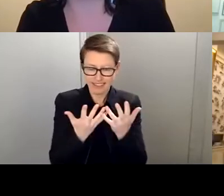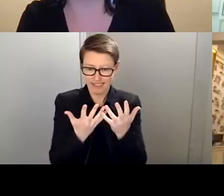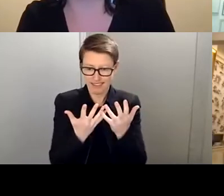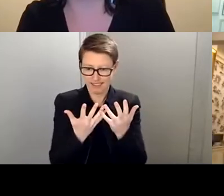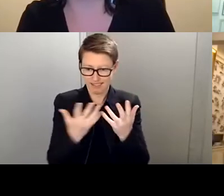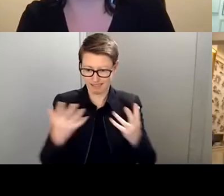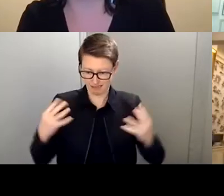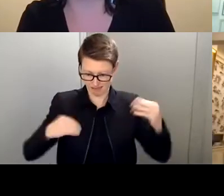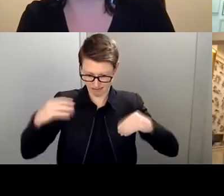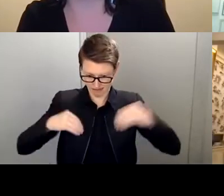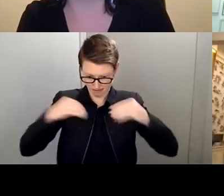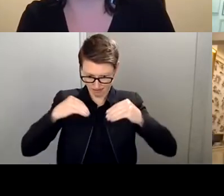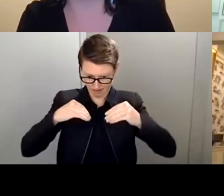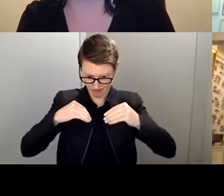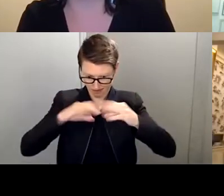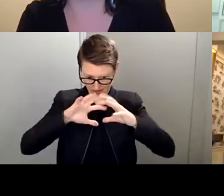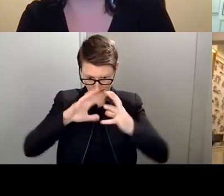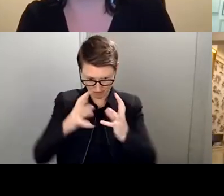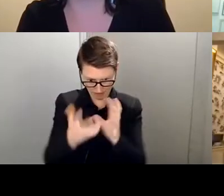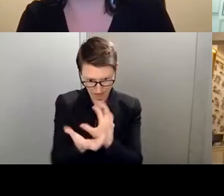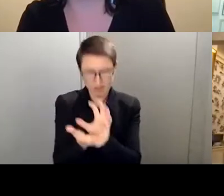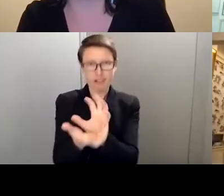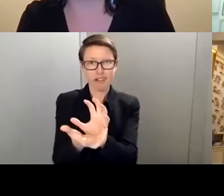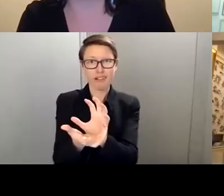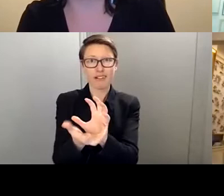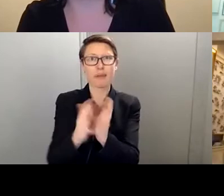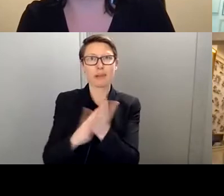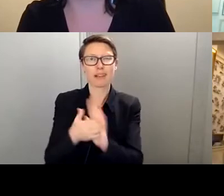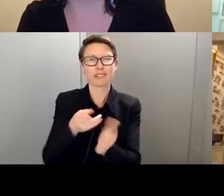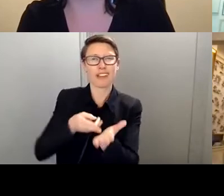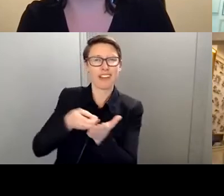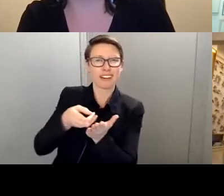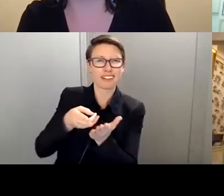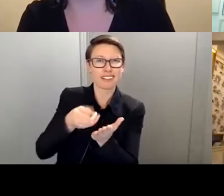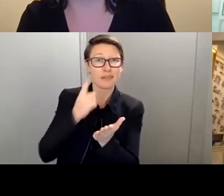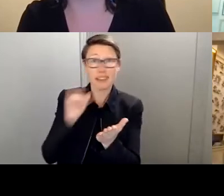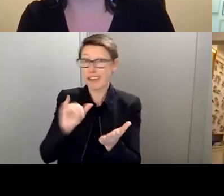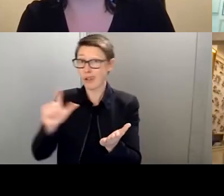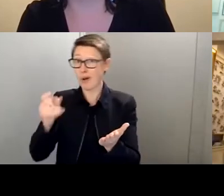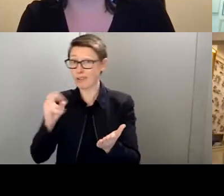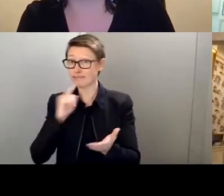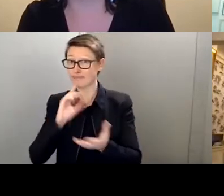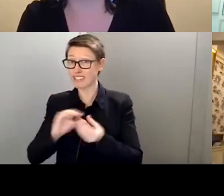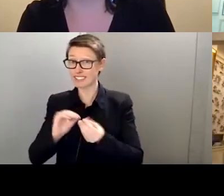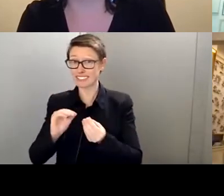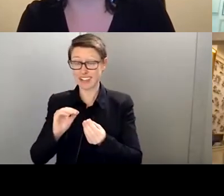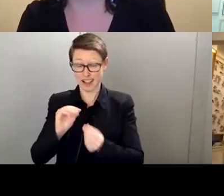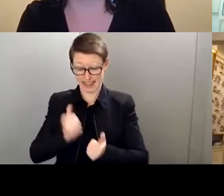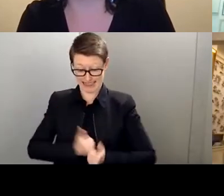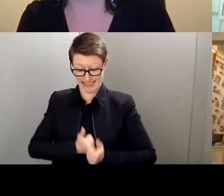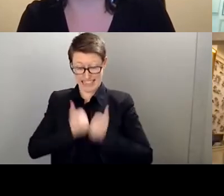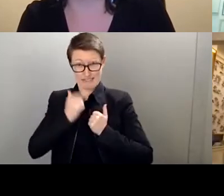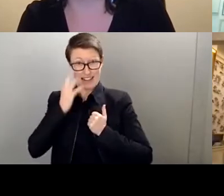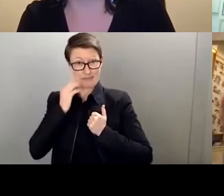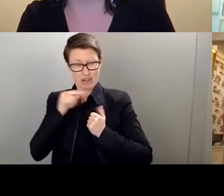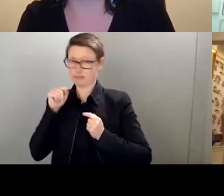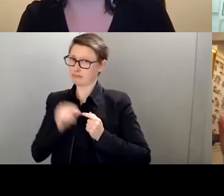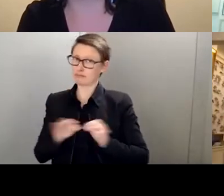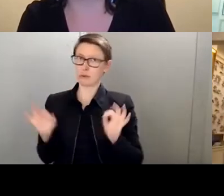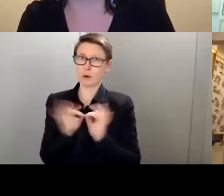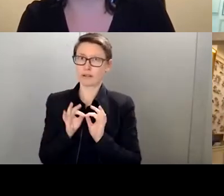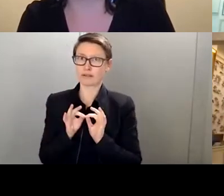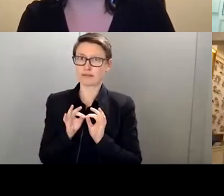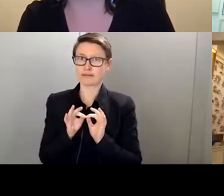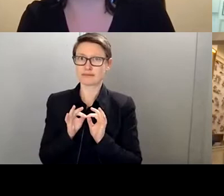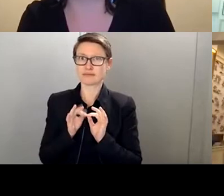authentic way we can tell a story, because lived experiences, as Lauren said, are important. You have people at the table who can raise their